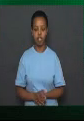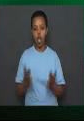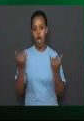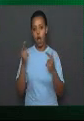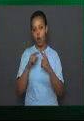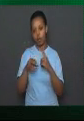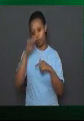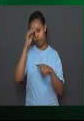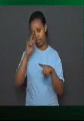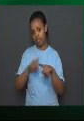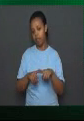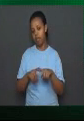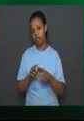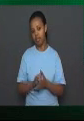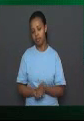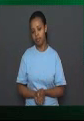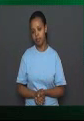Let's get back to our lesson.